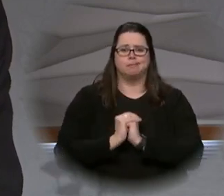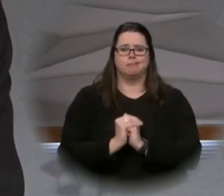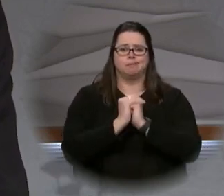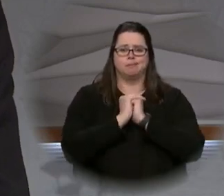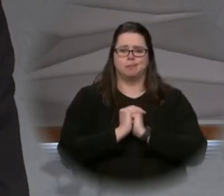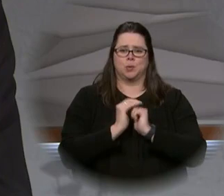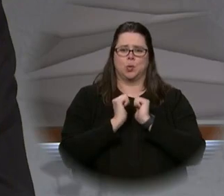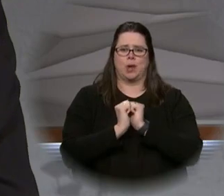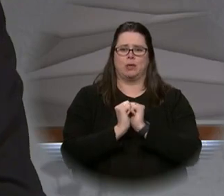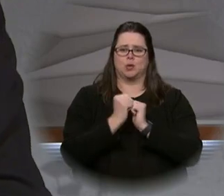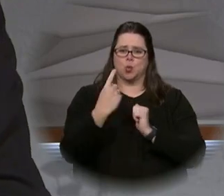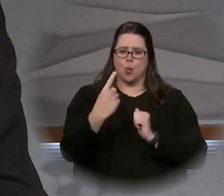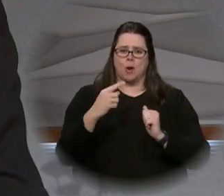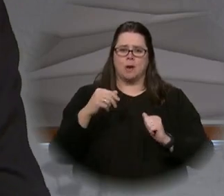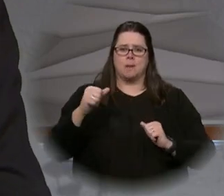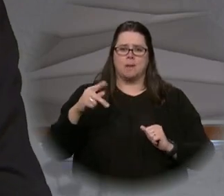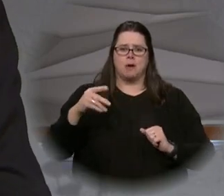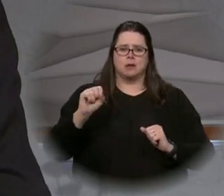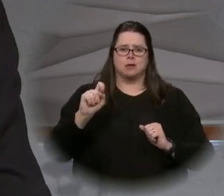family.